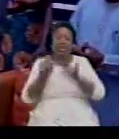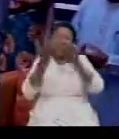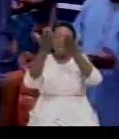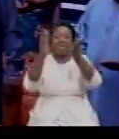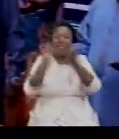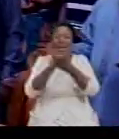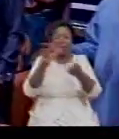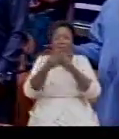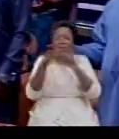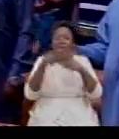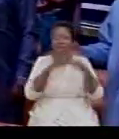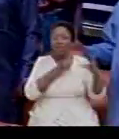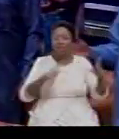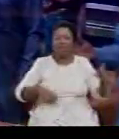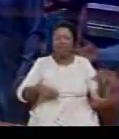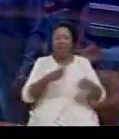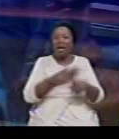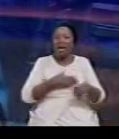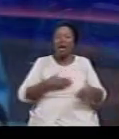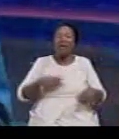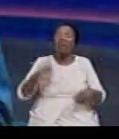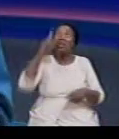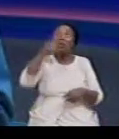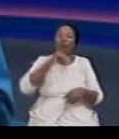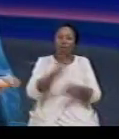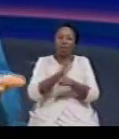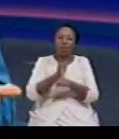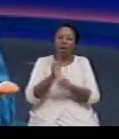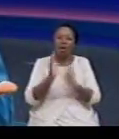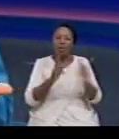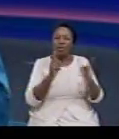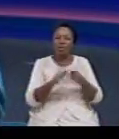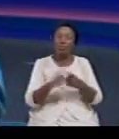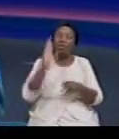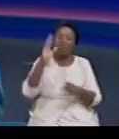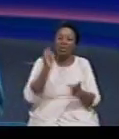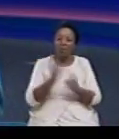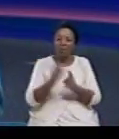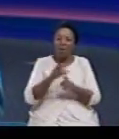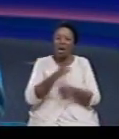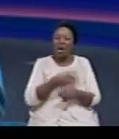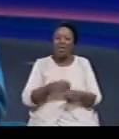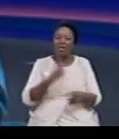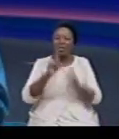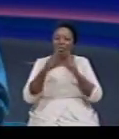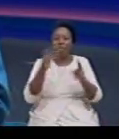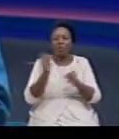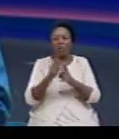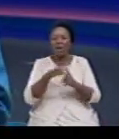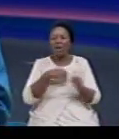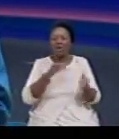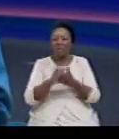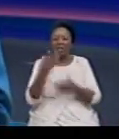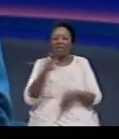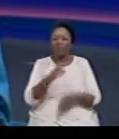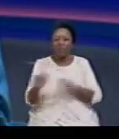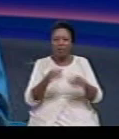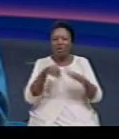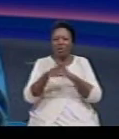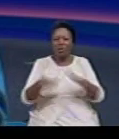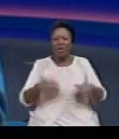a word, according to his spoken word, his written word, that thing will be done in your life